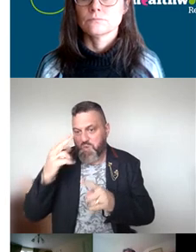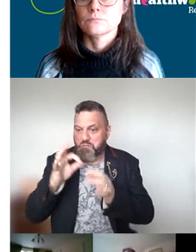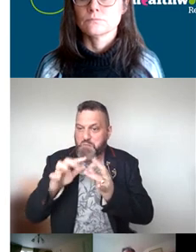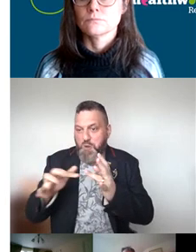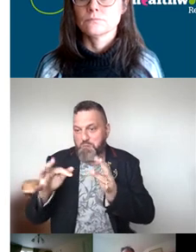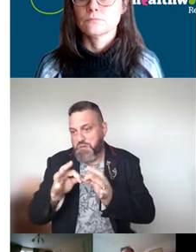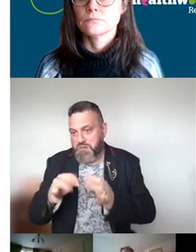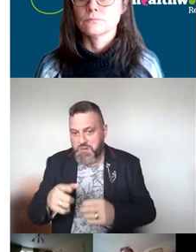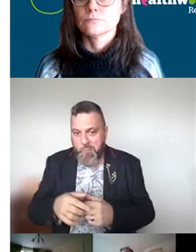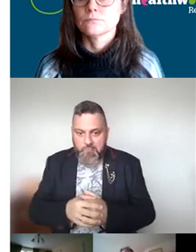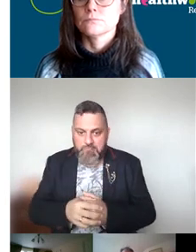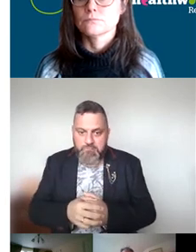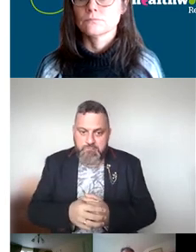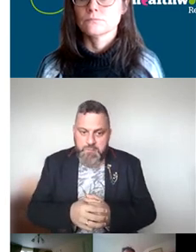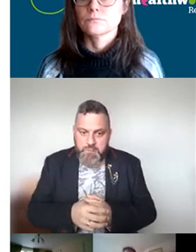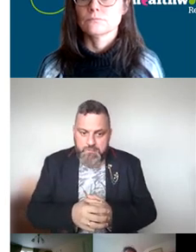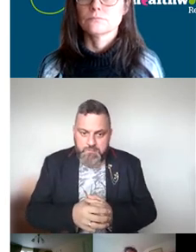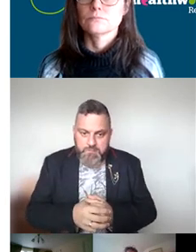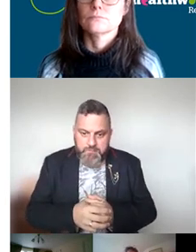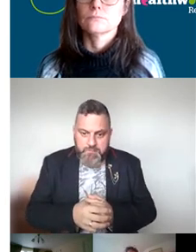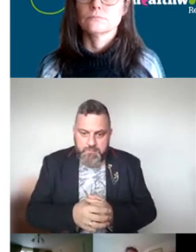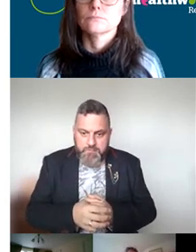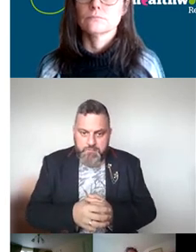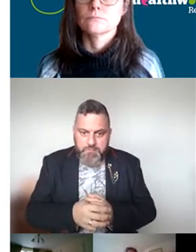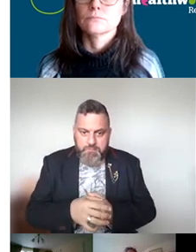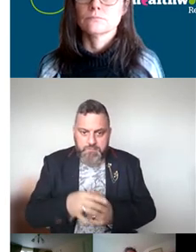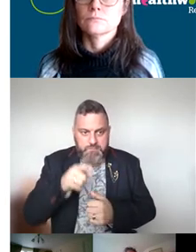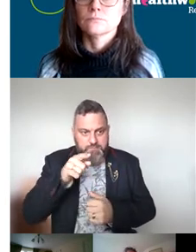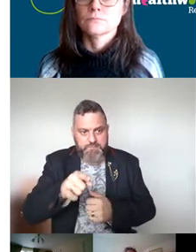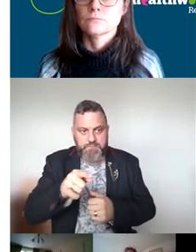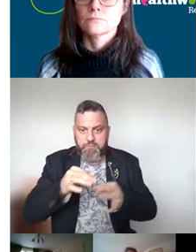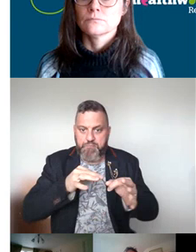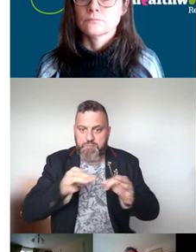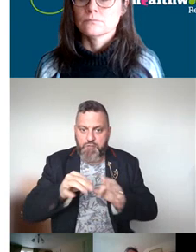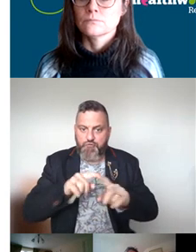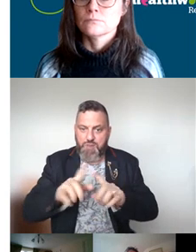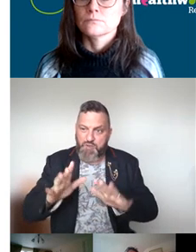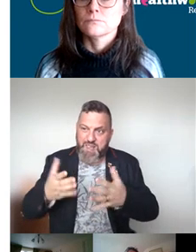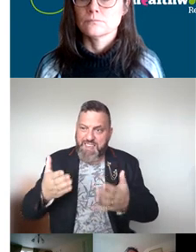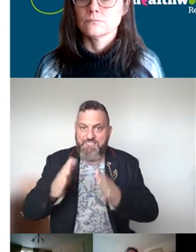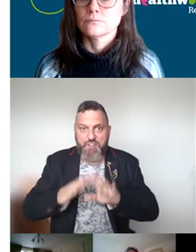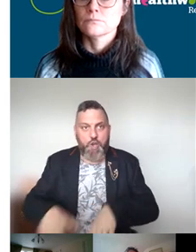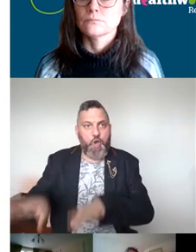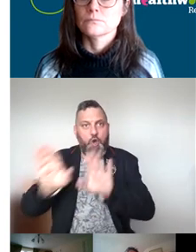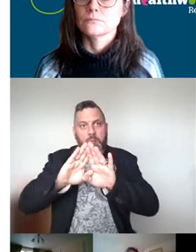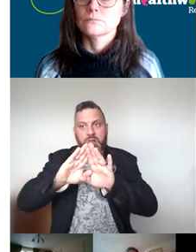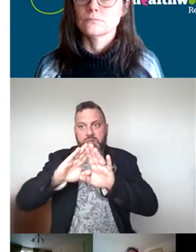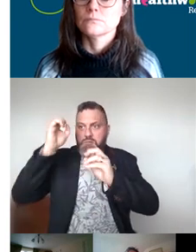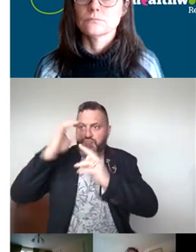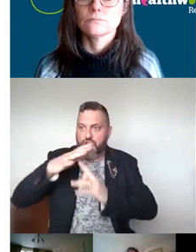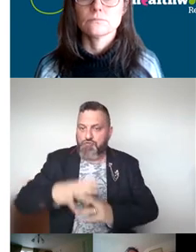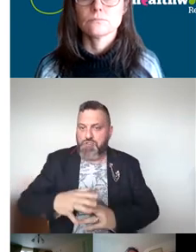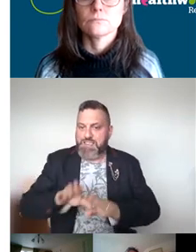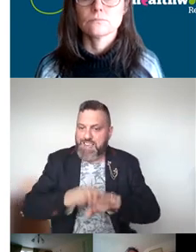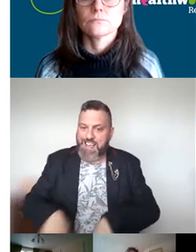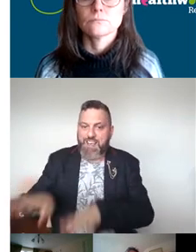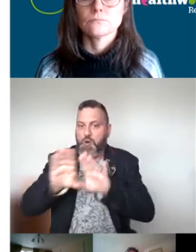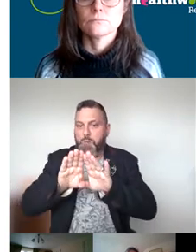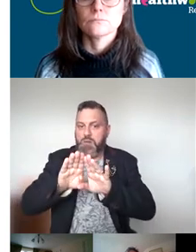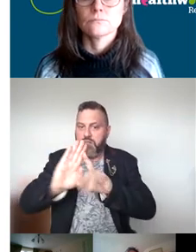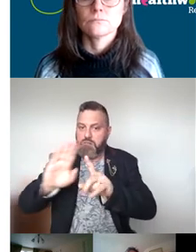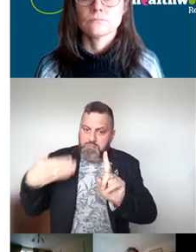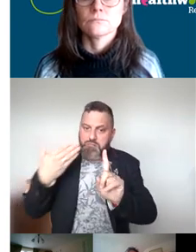And this strategy is aiming to provide that common set of priorities, that common set of directions on behalf of all of